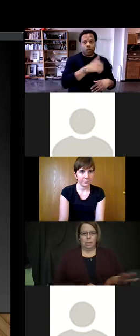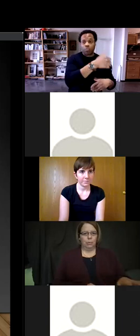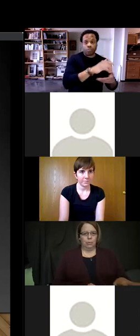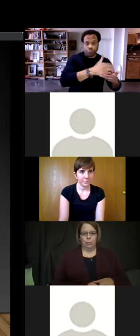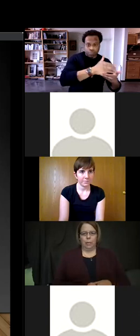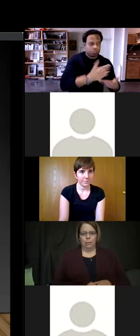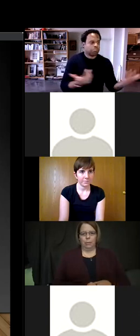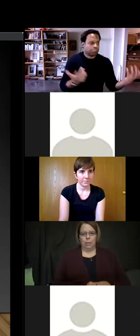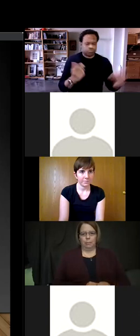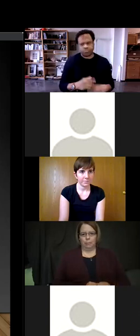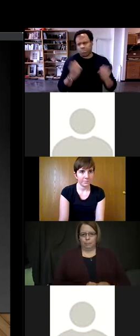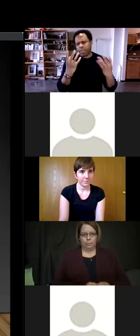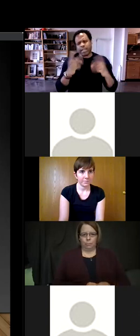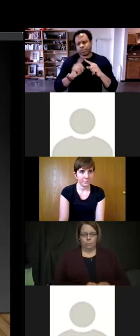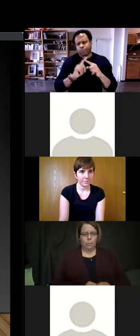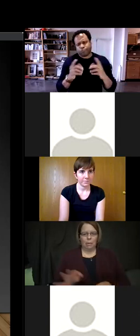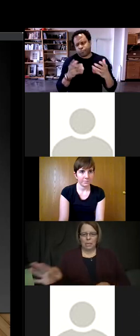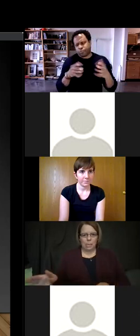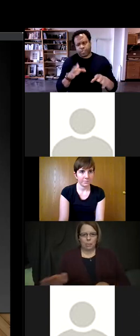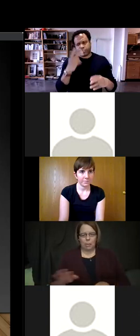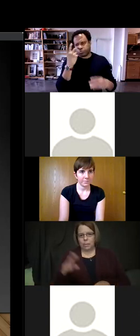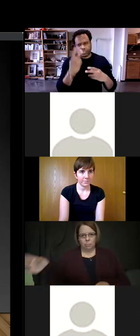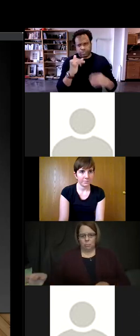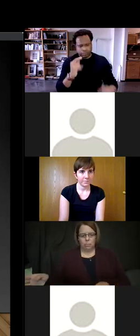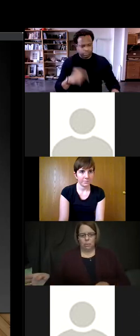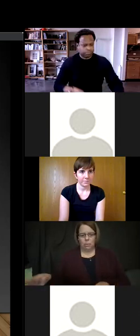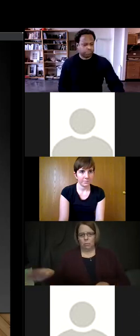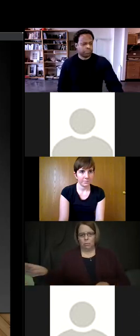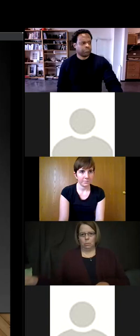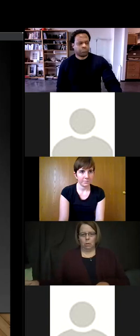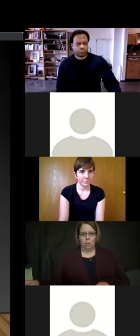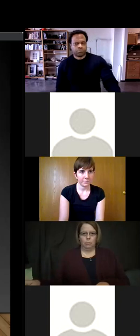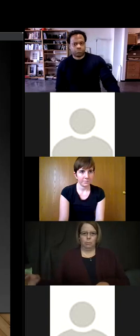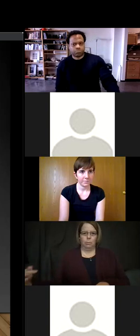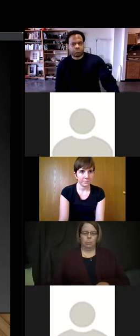And it would be separate from the laptop, maybe a